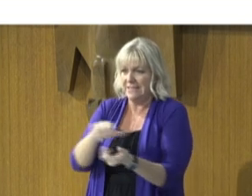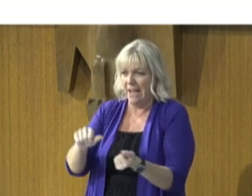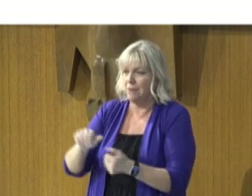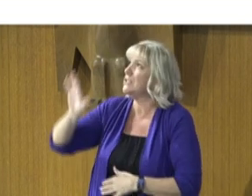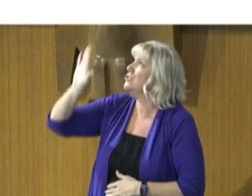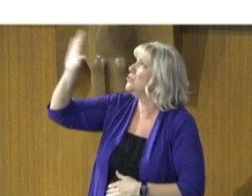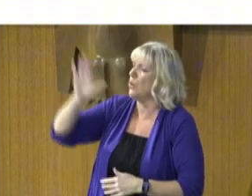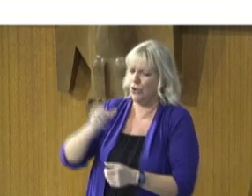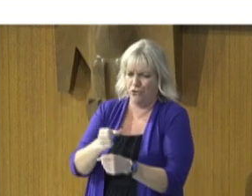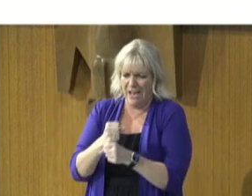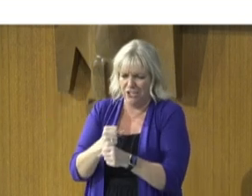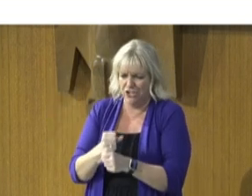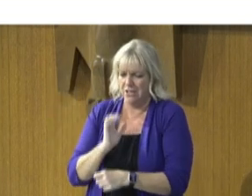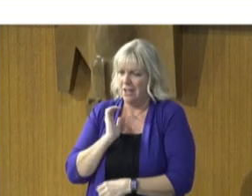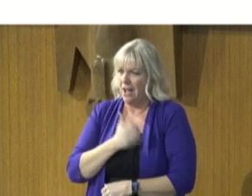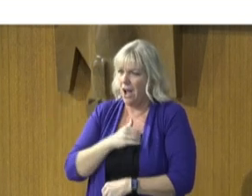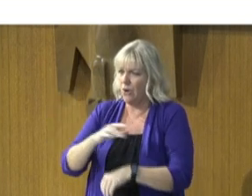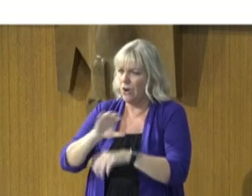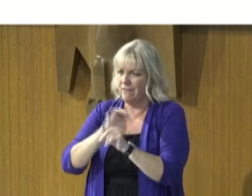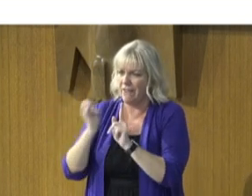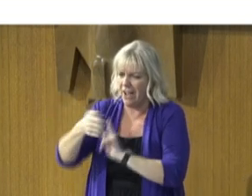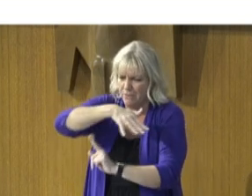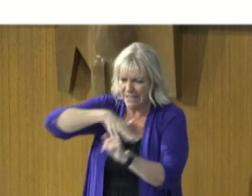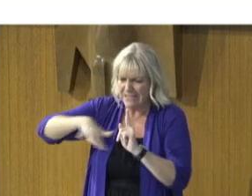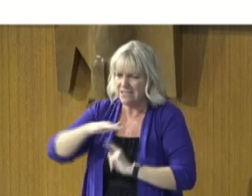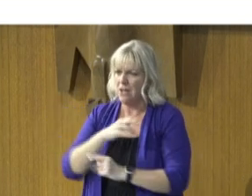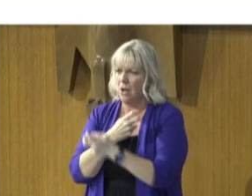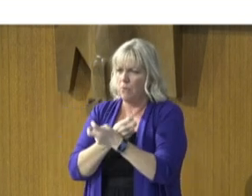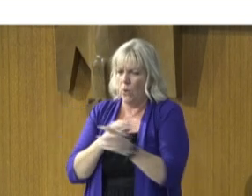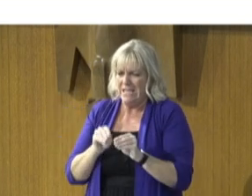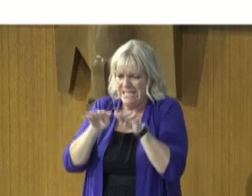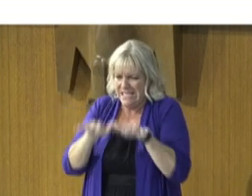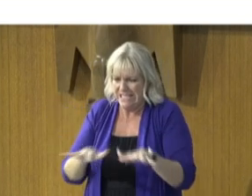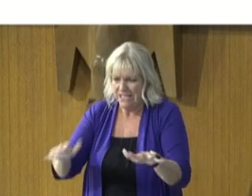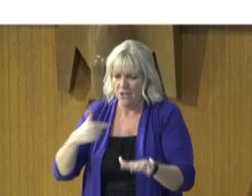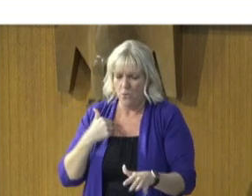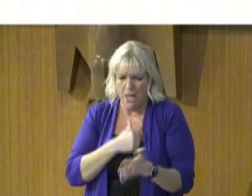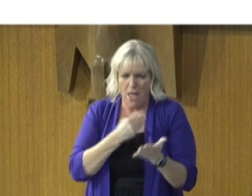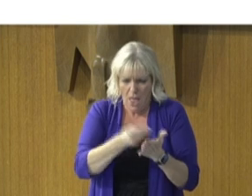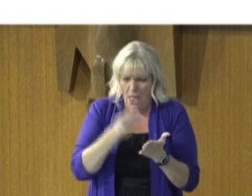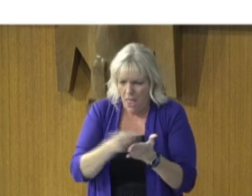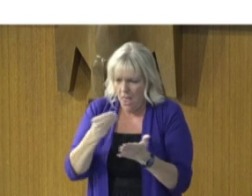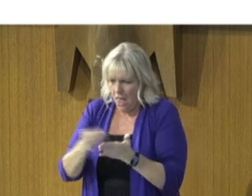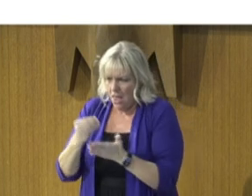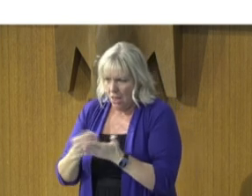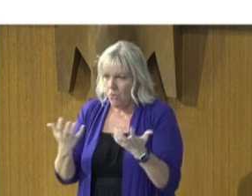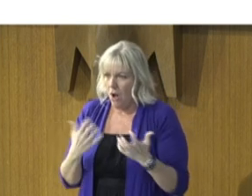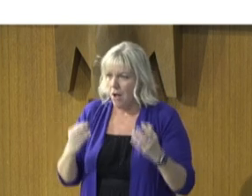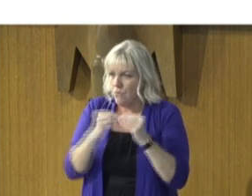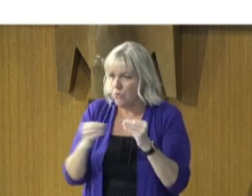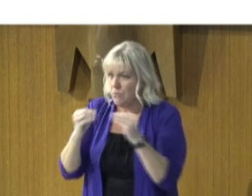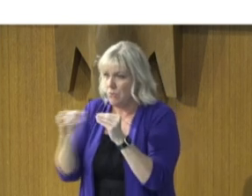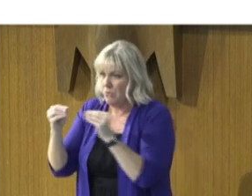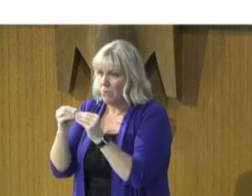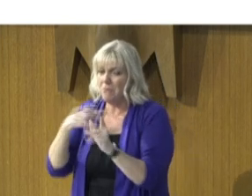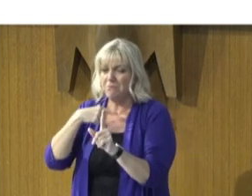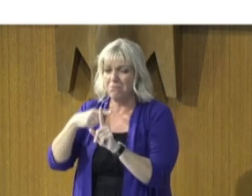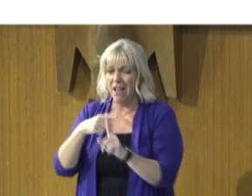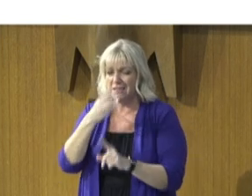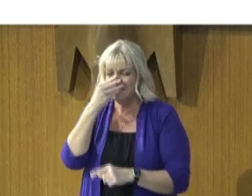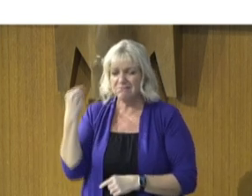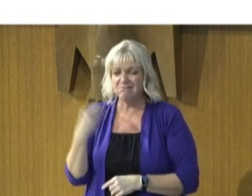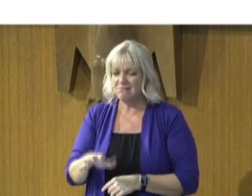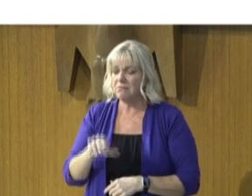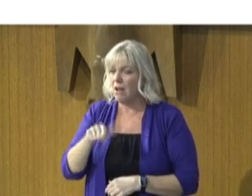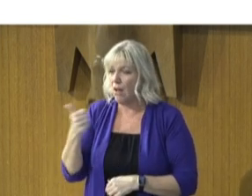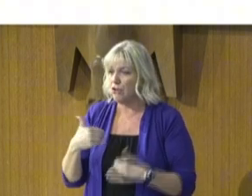and poisoned our environment with consumerist behavior and a lack of compassion for other creatures. In